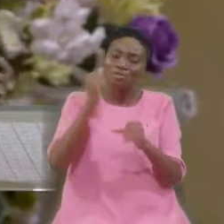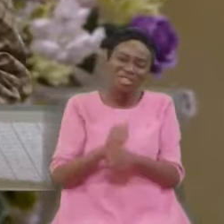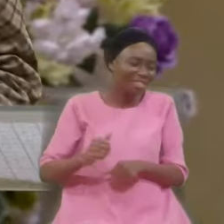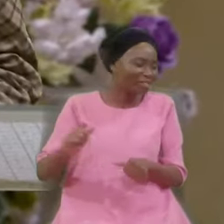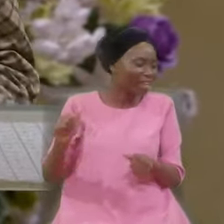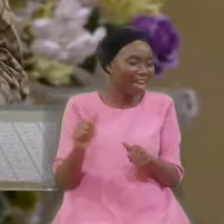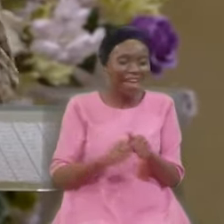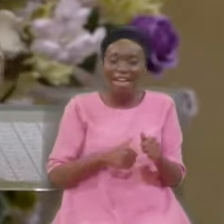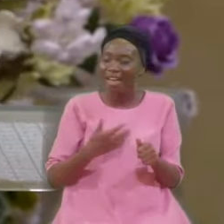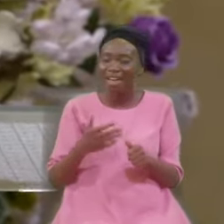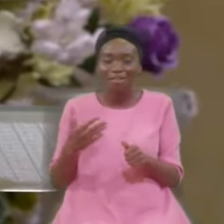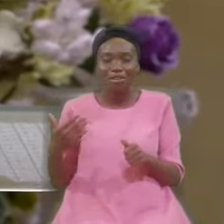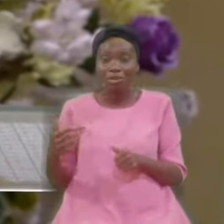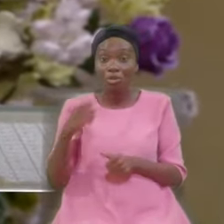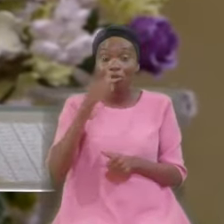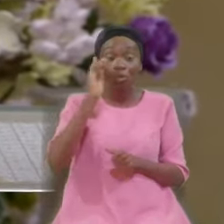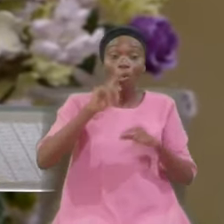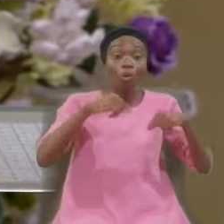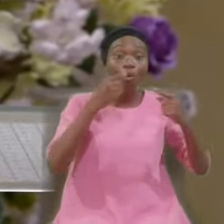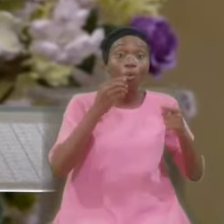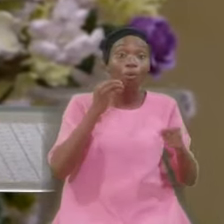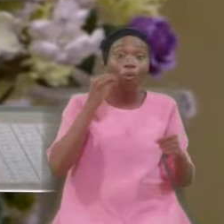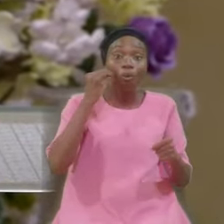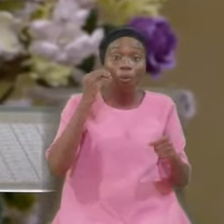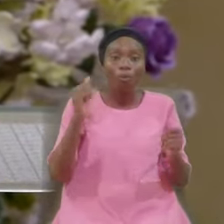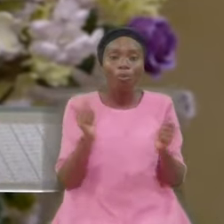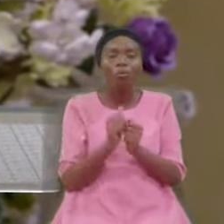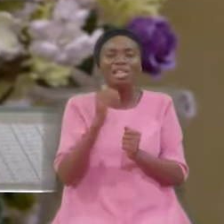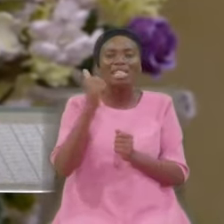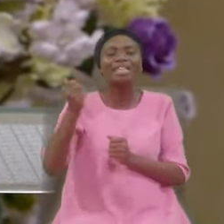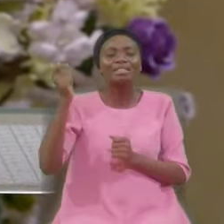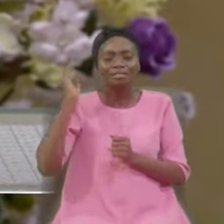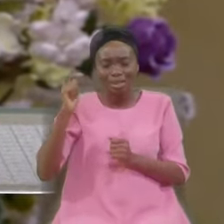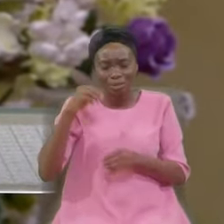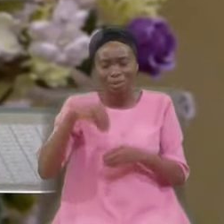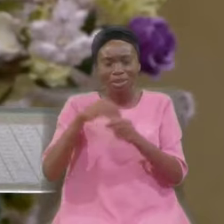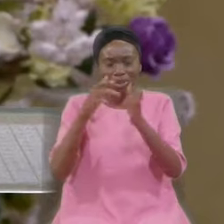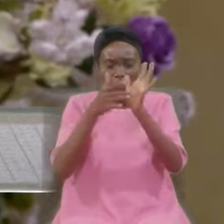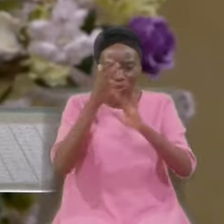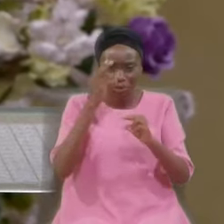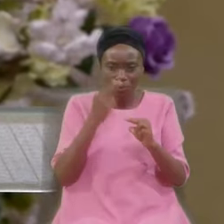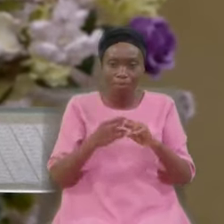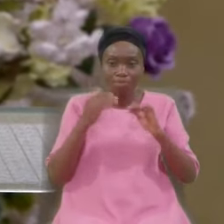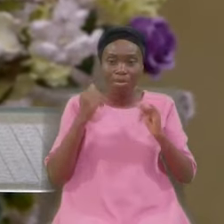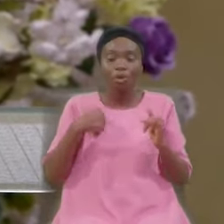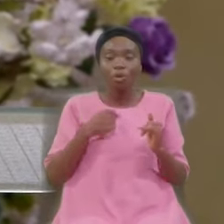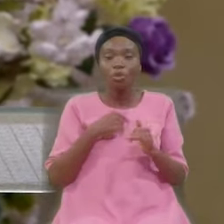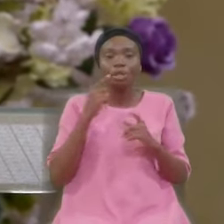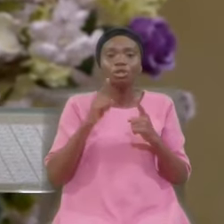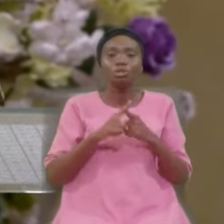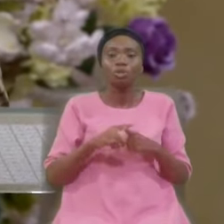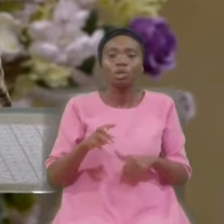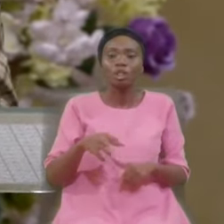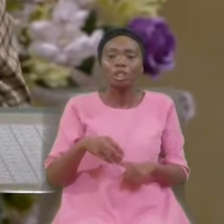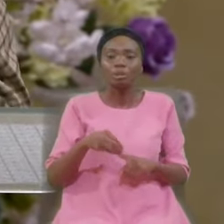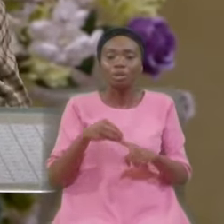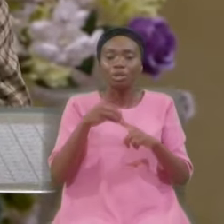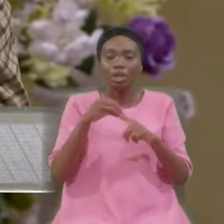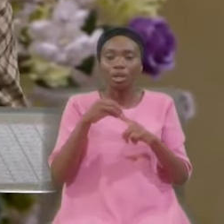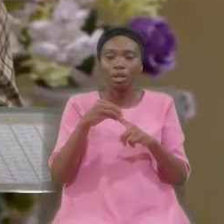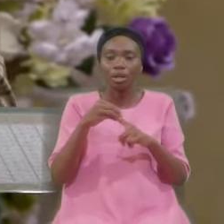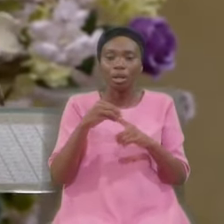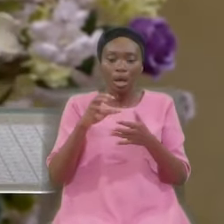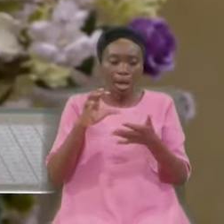everything. You will go home with a testimony. Now we listen to special